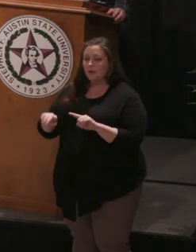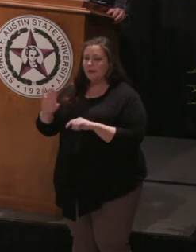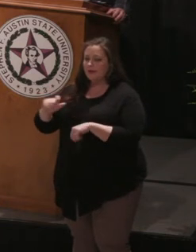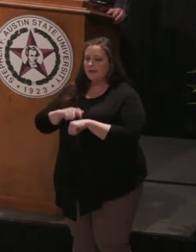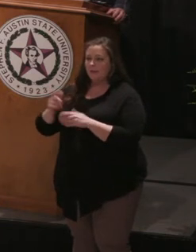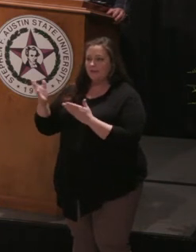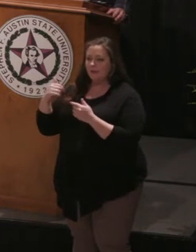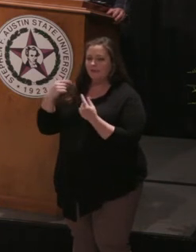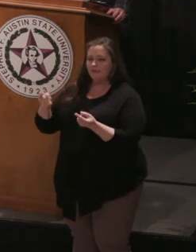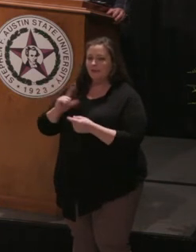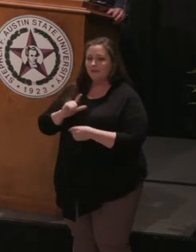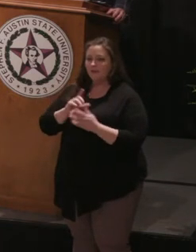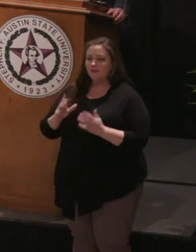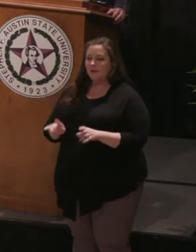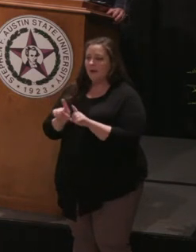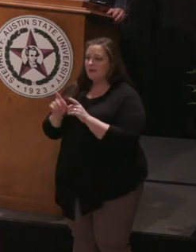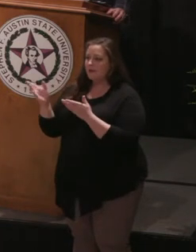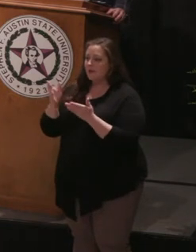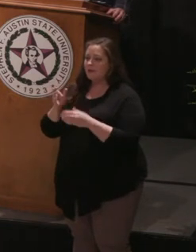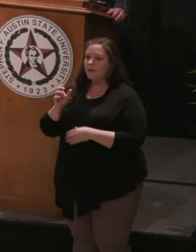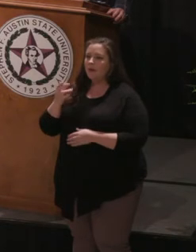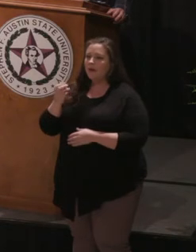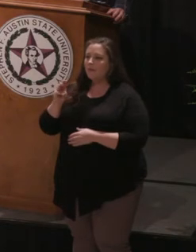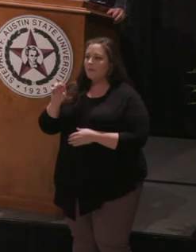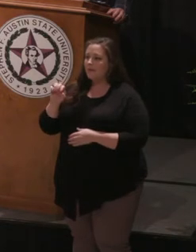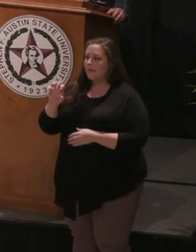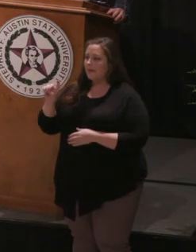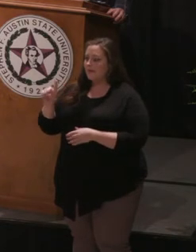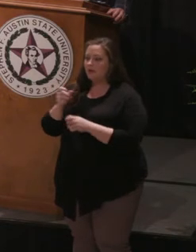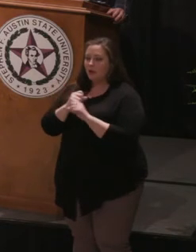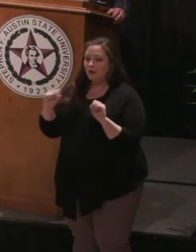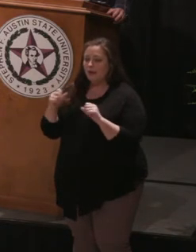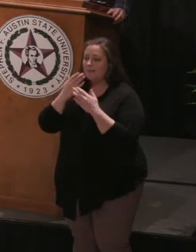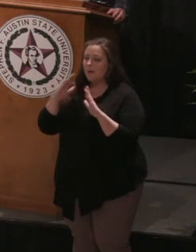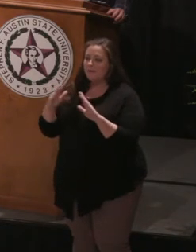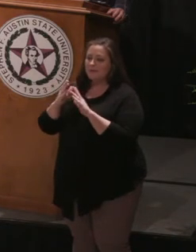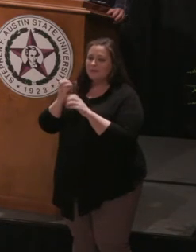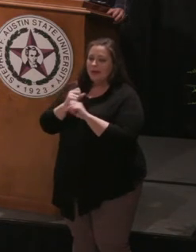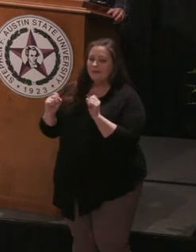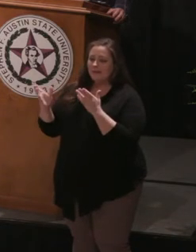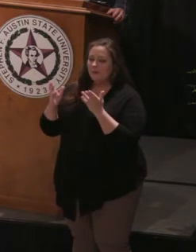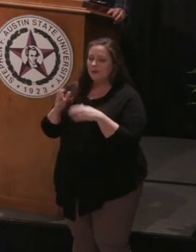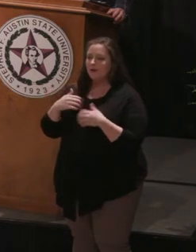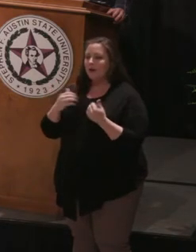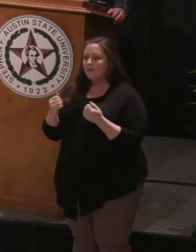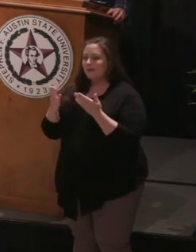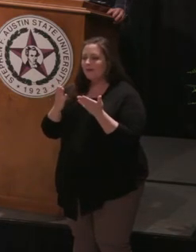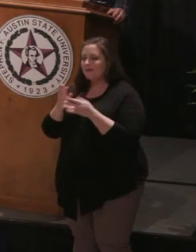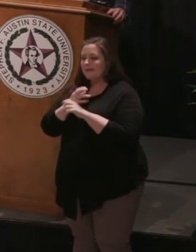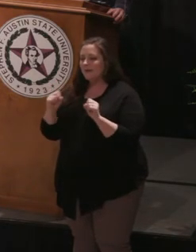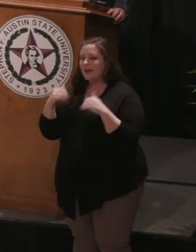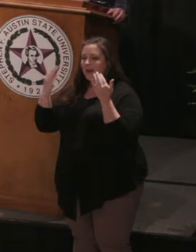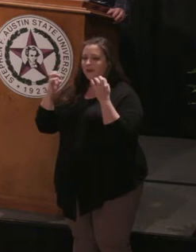in the legislature, he's also served on the Homeland Security and Public Safety Committee, the Human Services Committee, the Higher Education